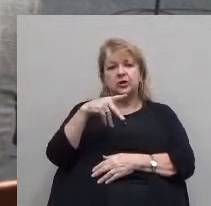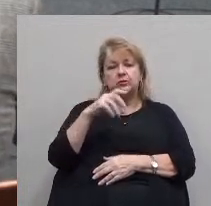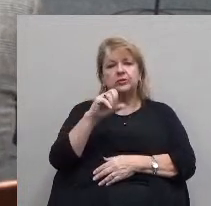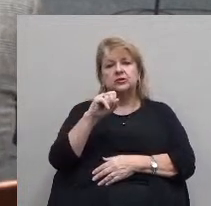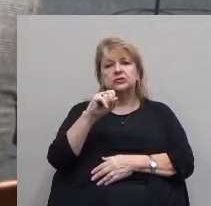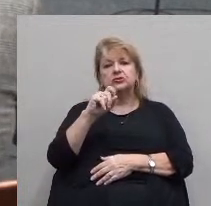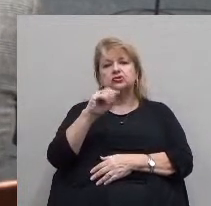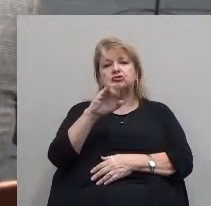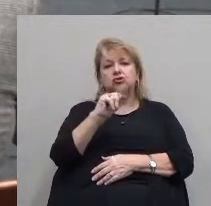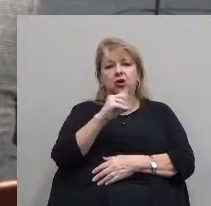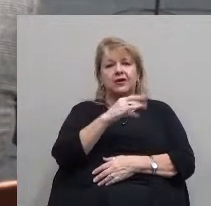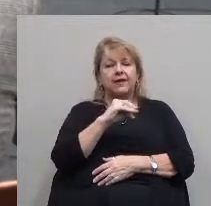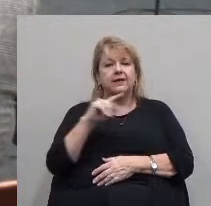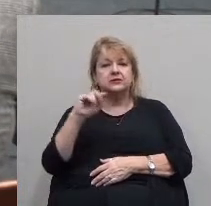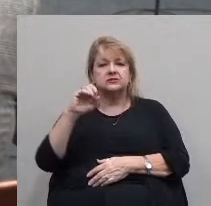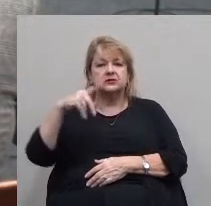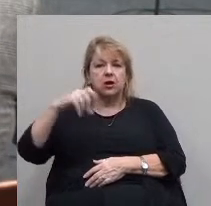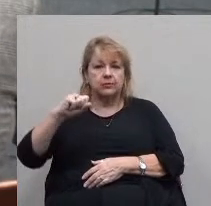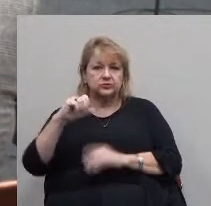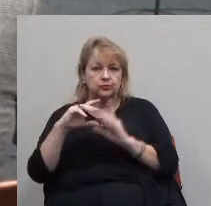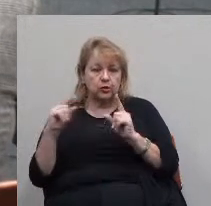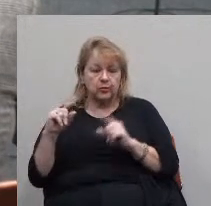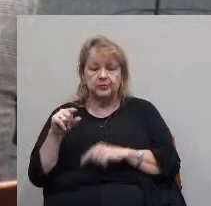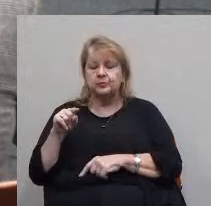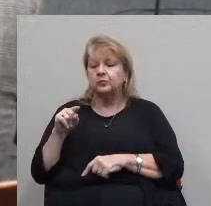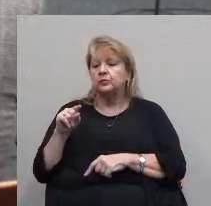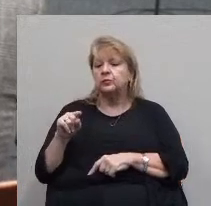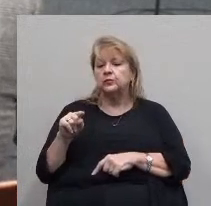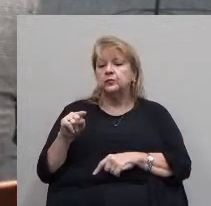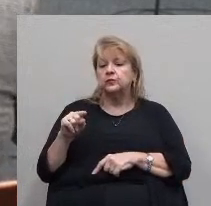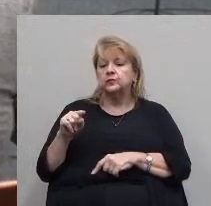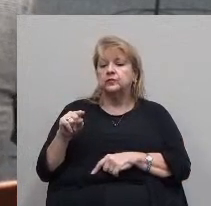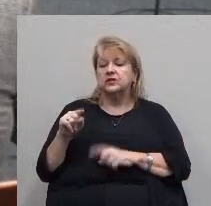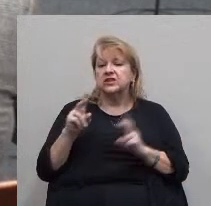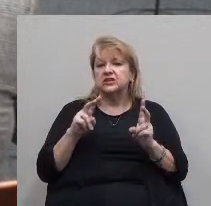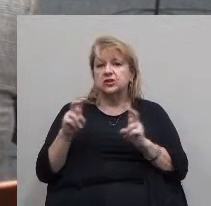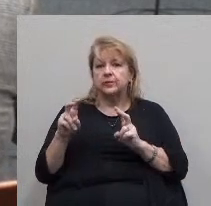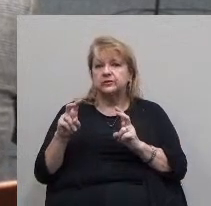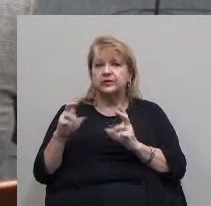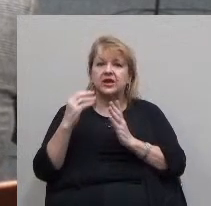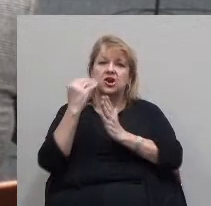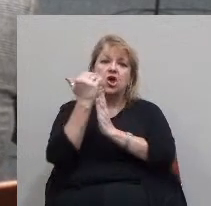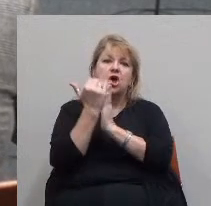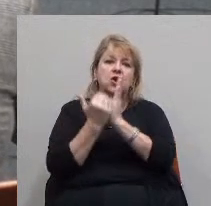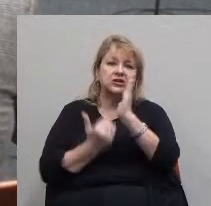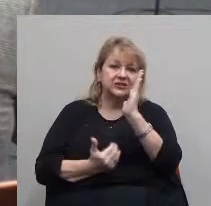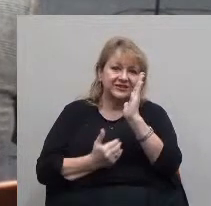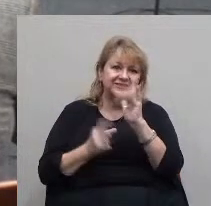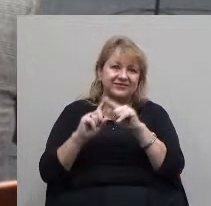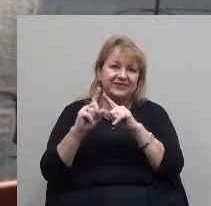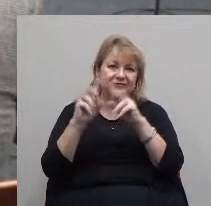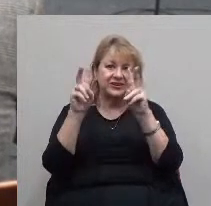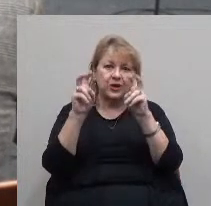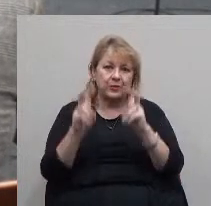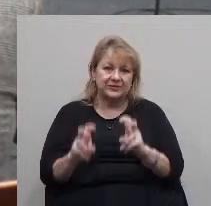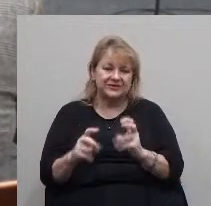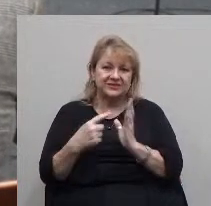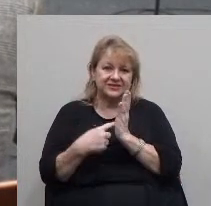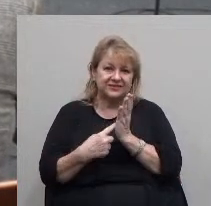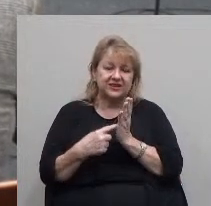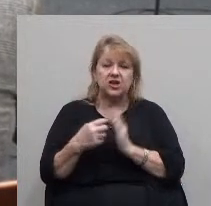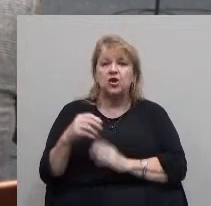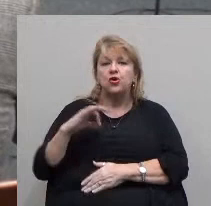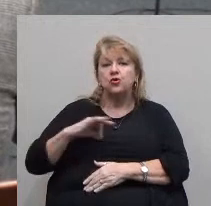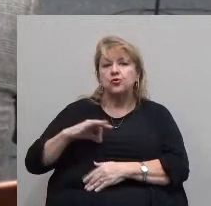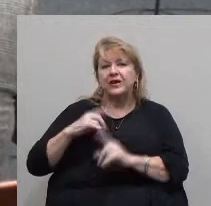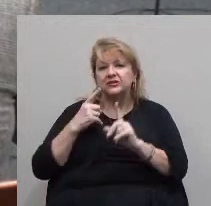TOPS diploma. The topics that it ranges to a very long list of topics to discuss. It's